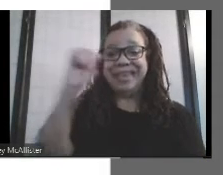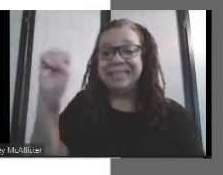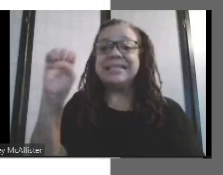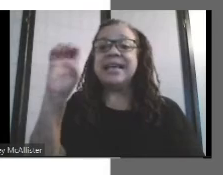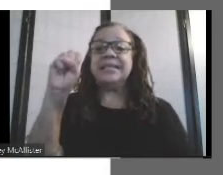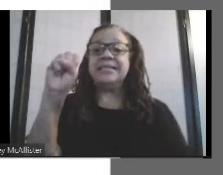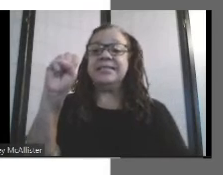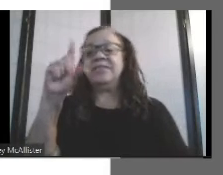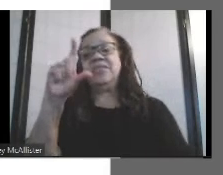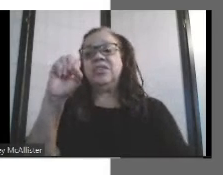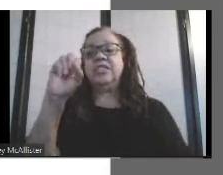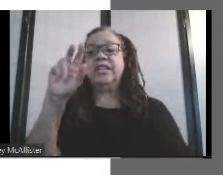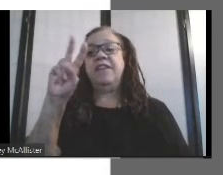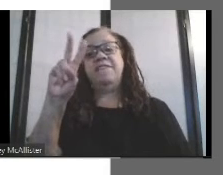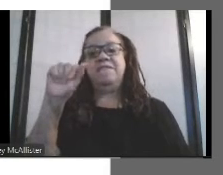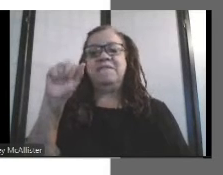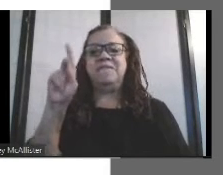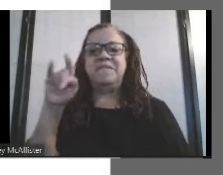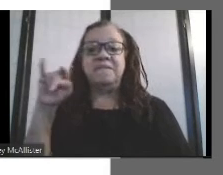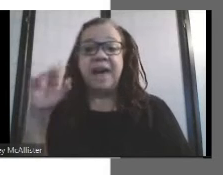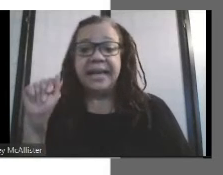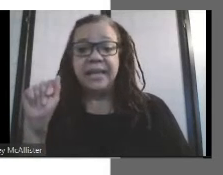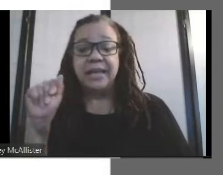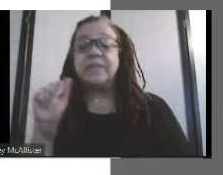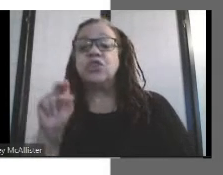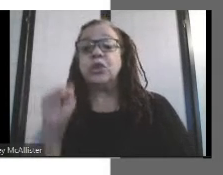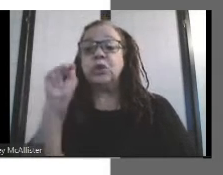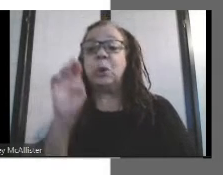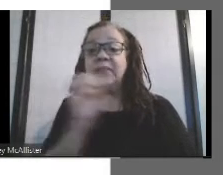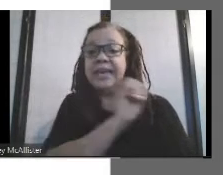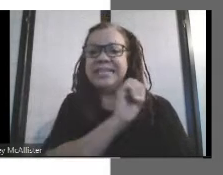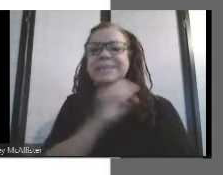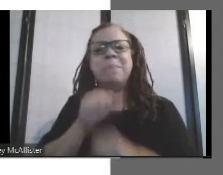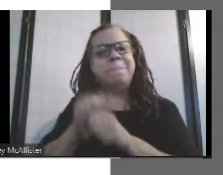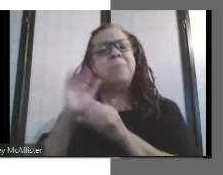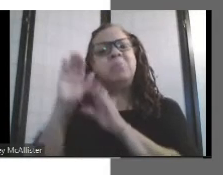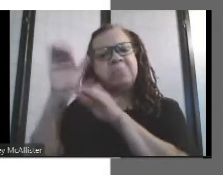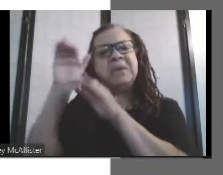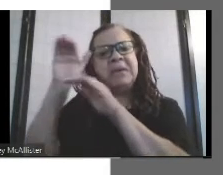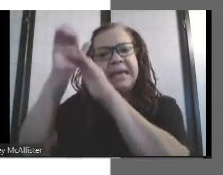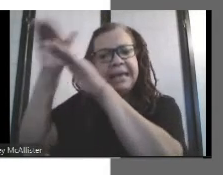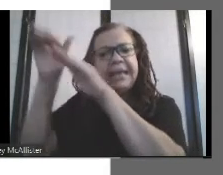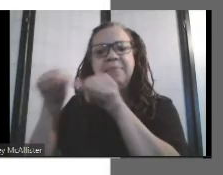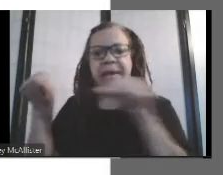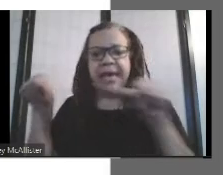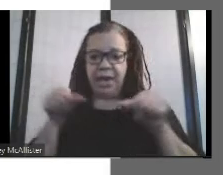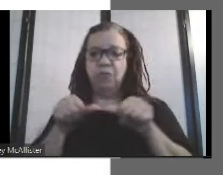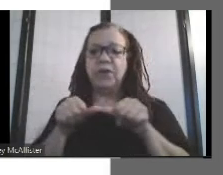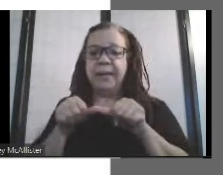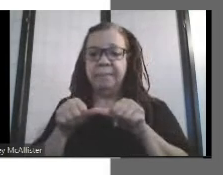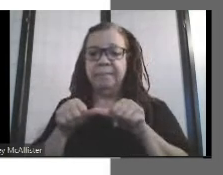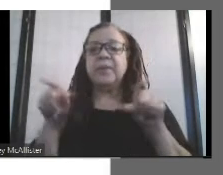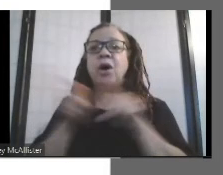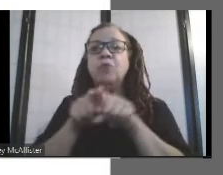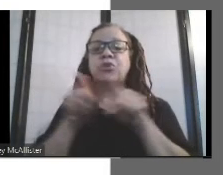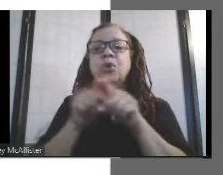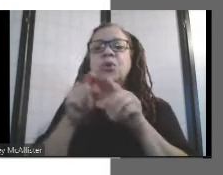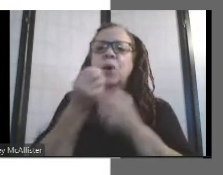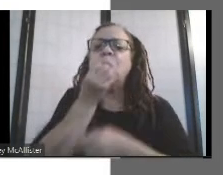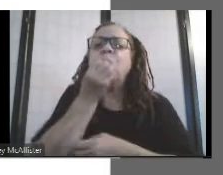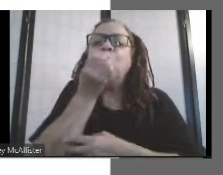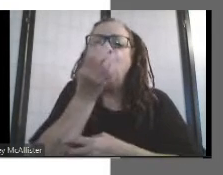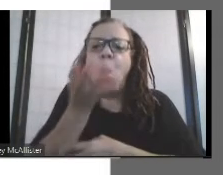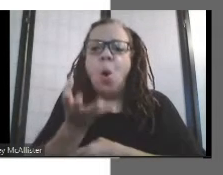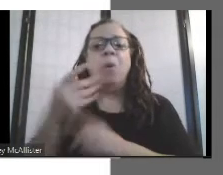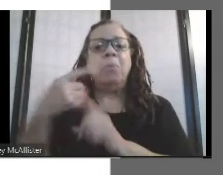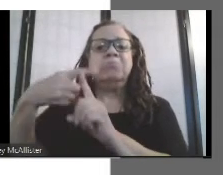Slovakia to the east. The Czech Republic has a hilly landscape with a mostly temperate continental and oceanic